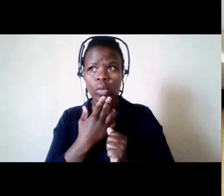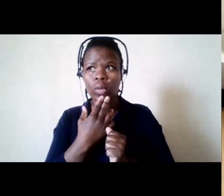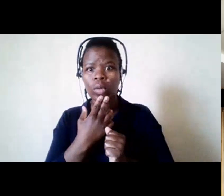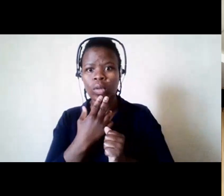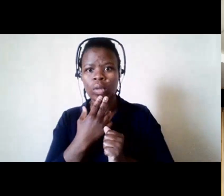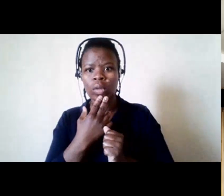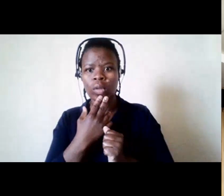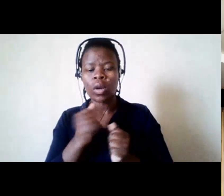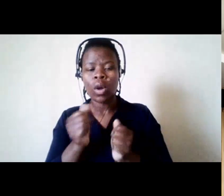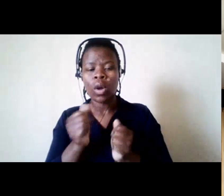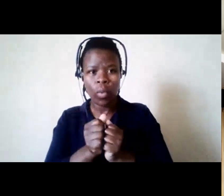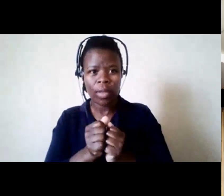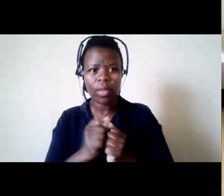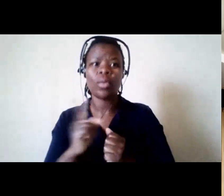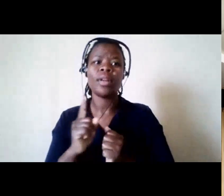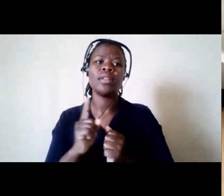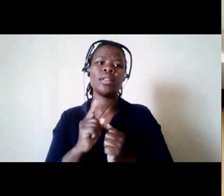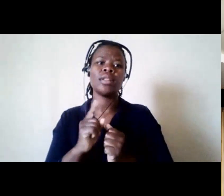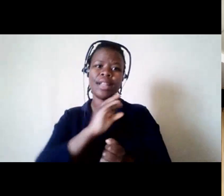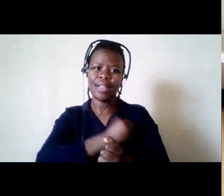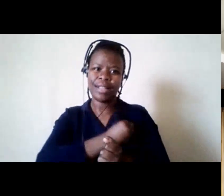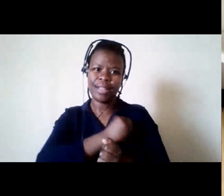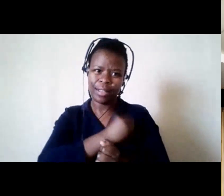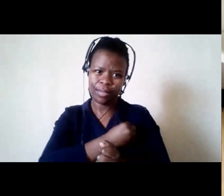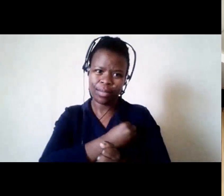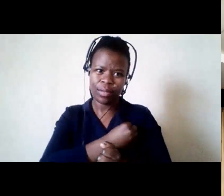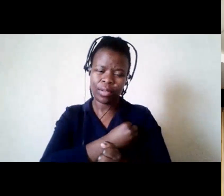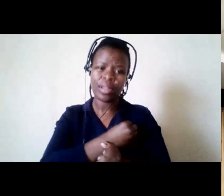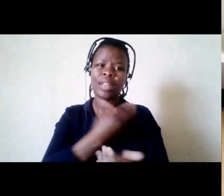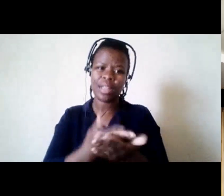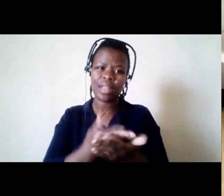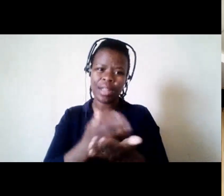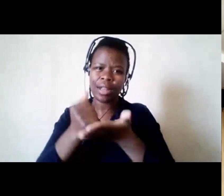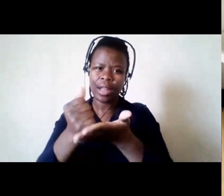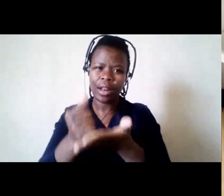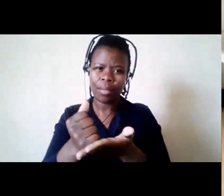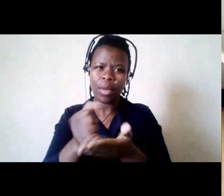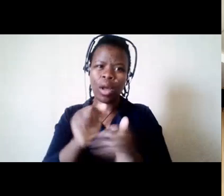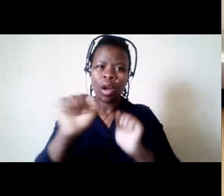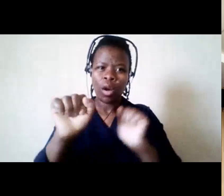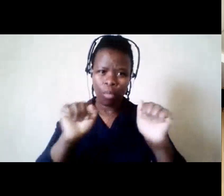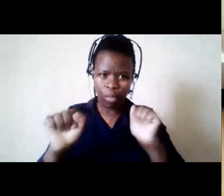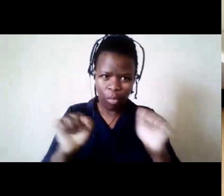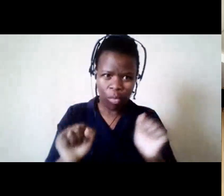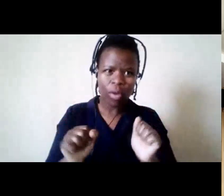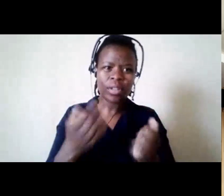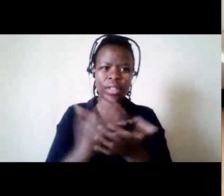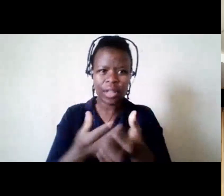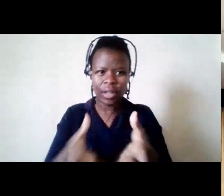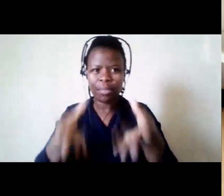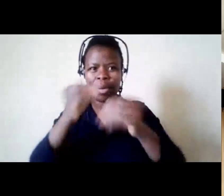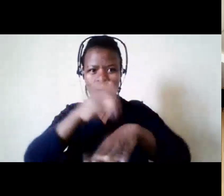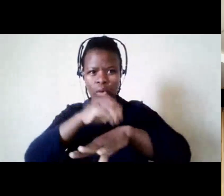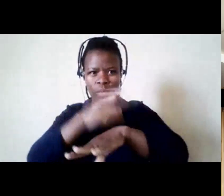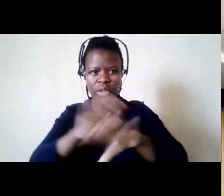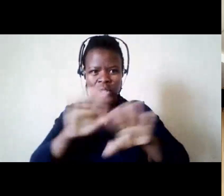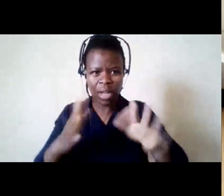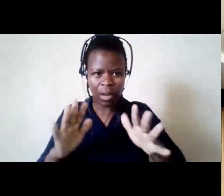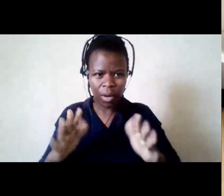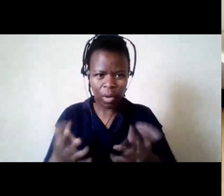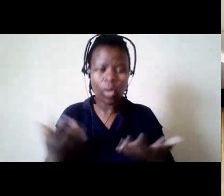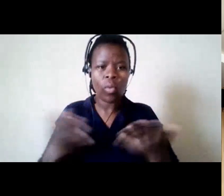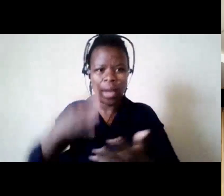with disabilities to assist them on how they can grasp and obtain opportunities within the government